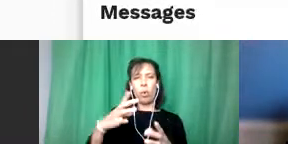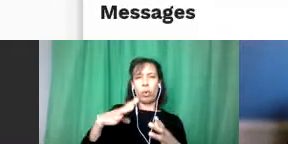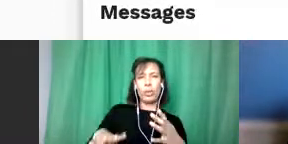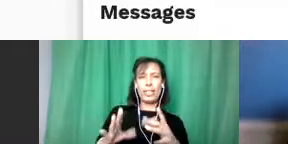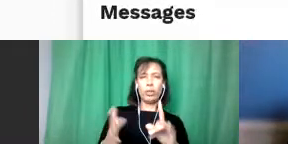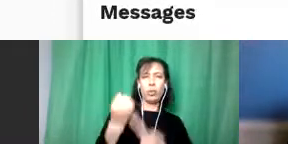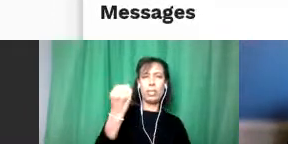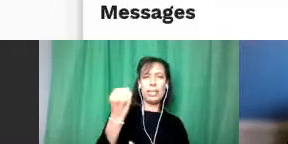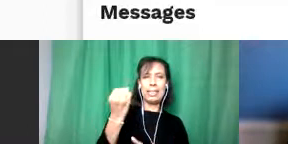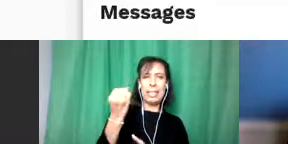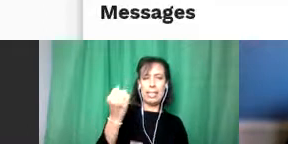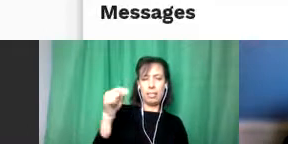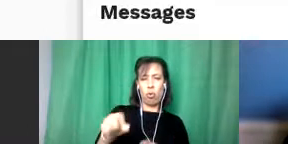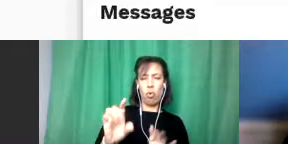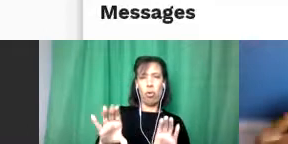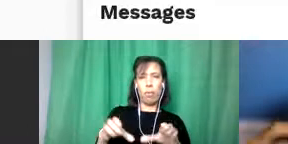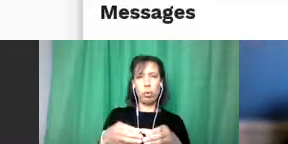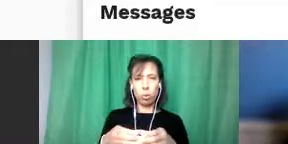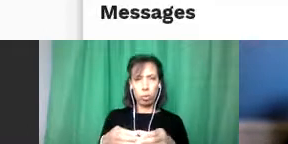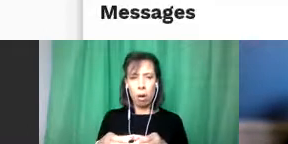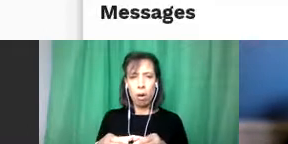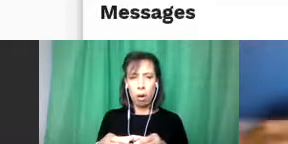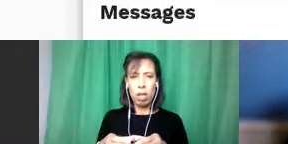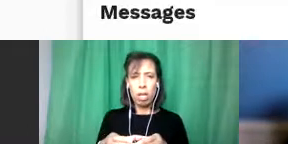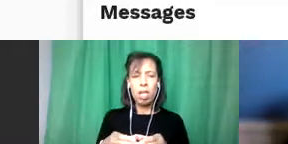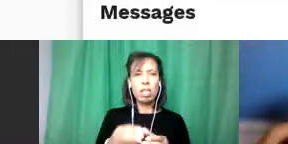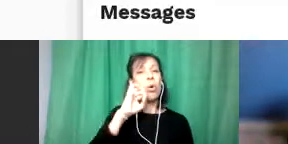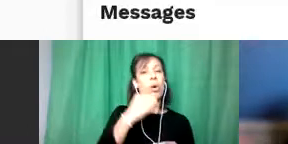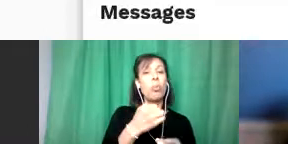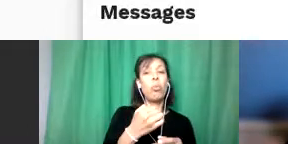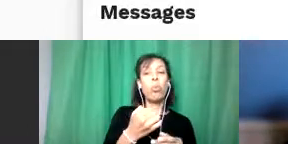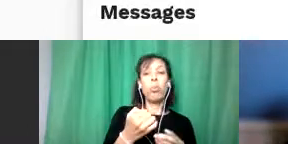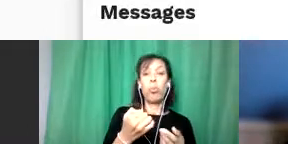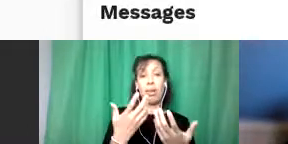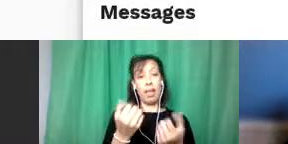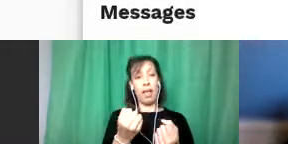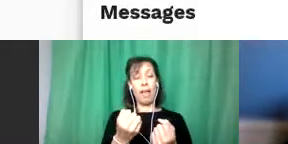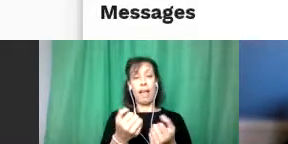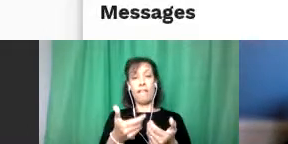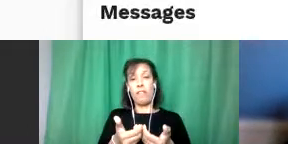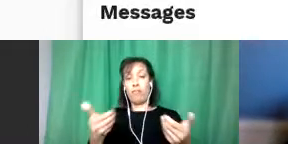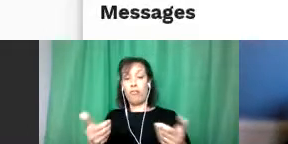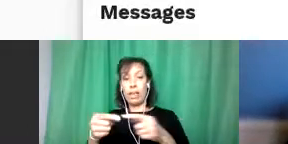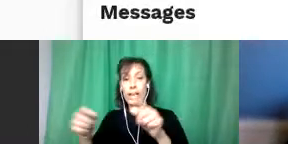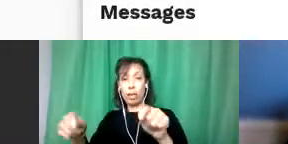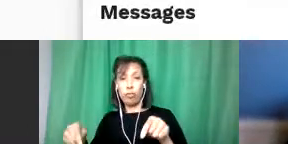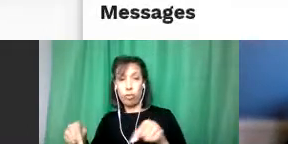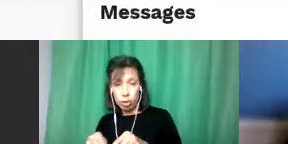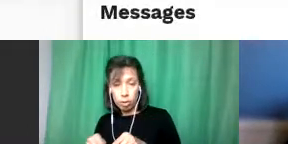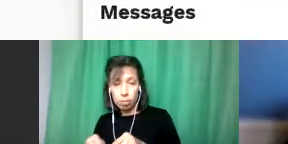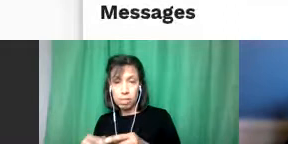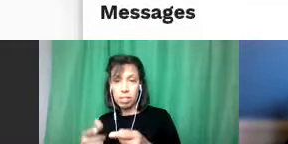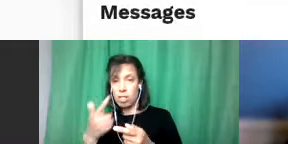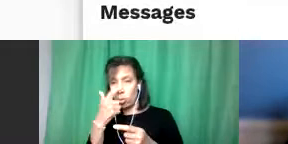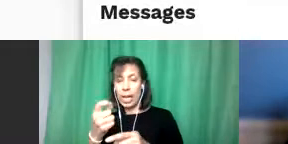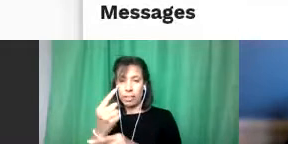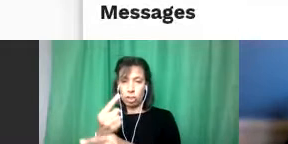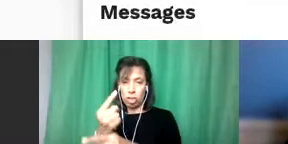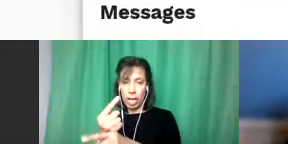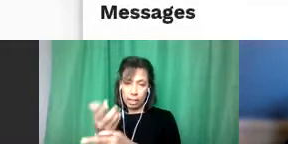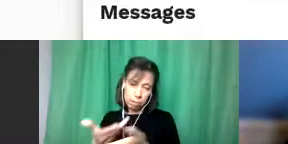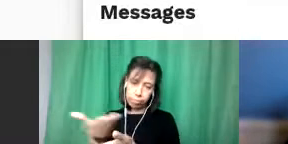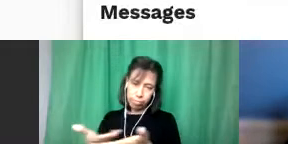So we'll be using breakout rooms to do that. And then I want you to come back to the whole group session to talk about what you've agreed. So